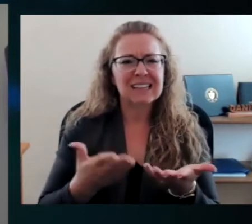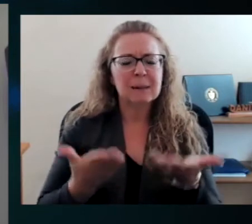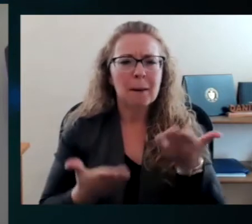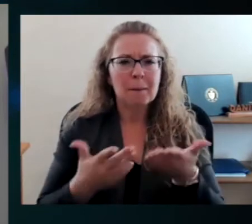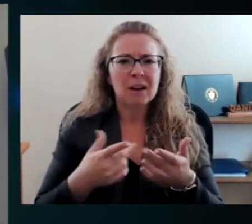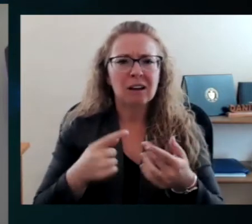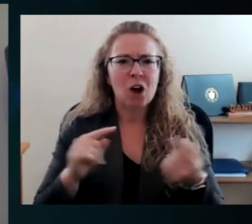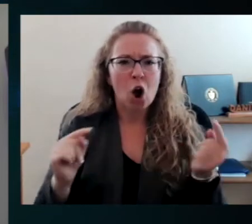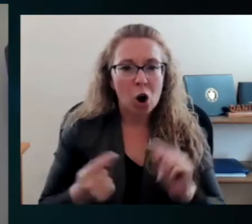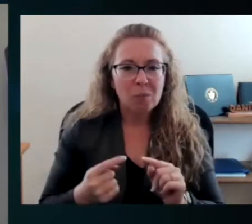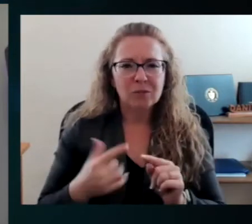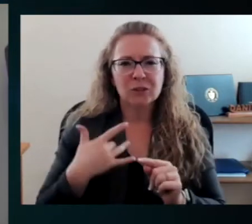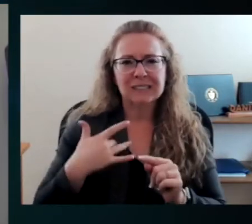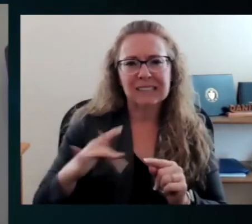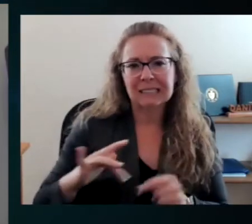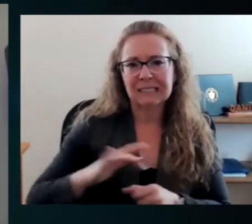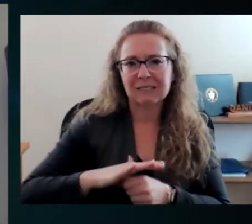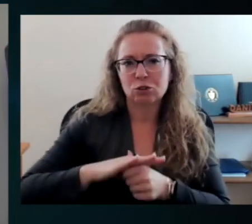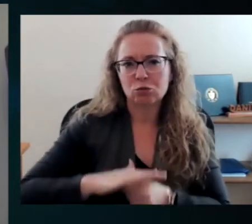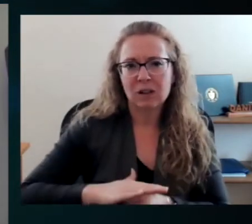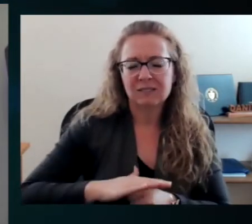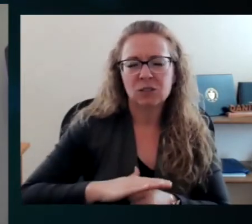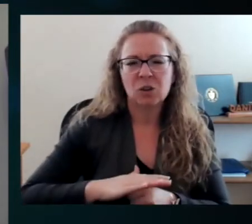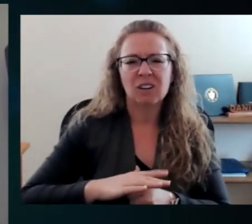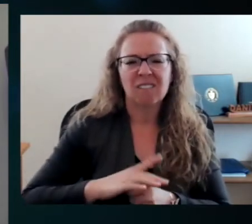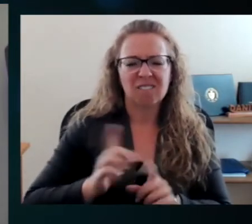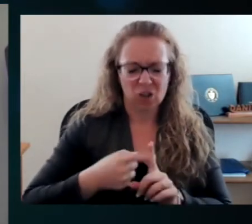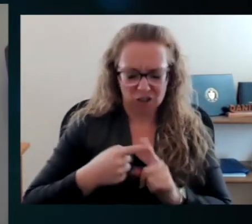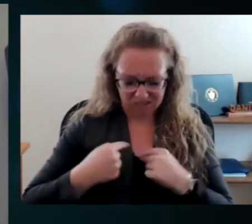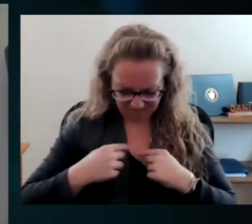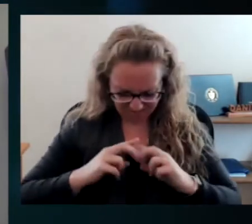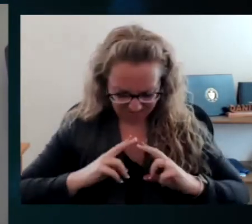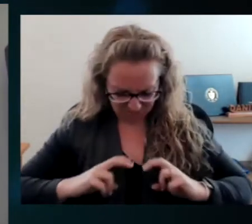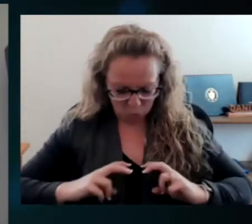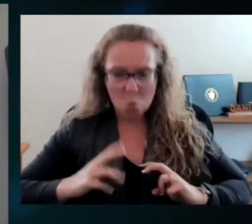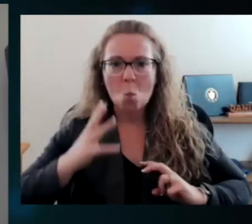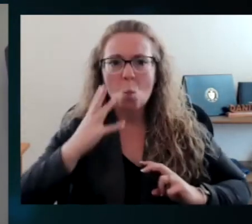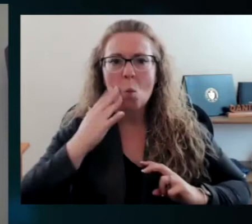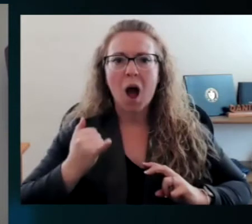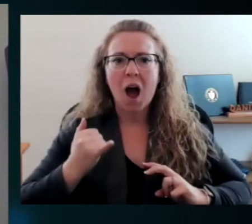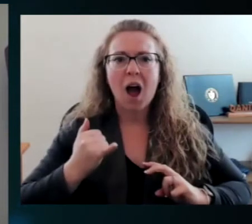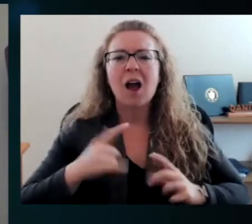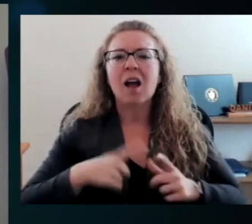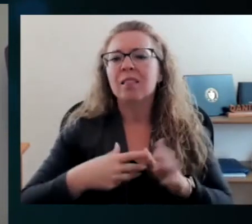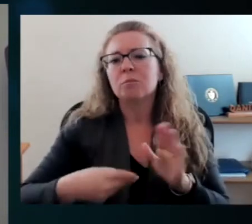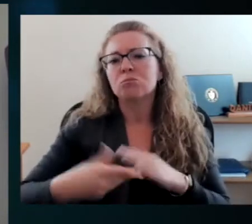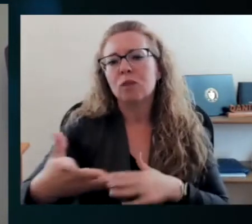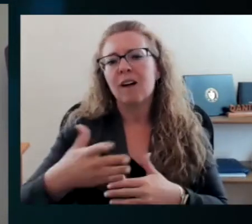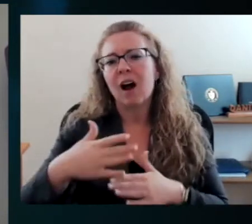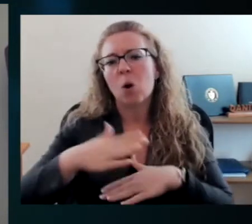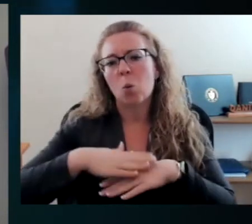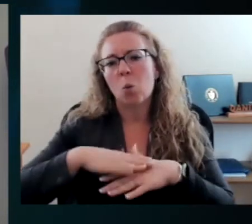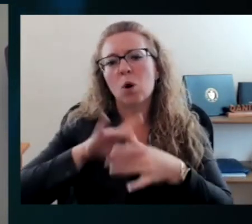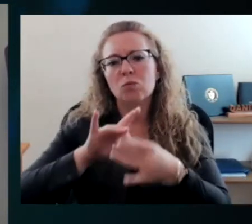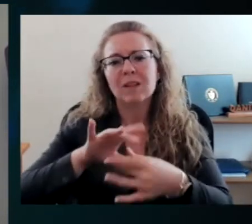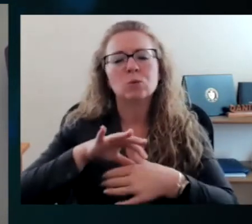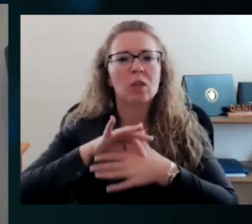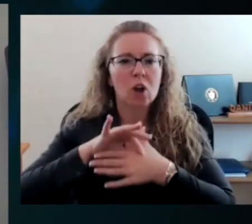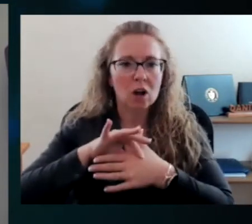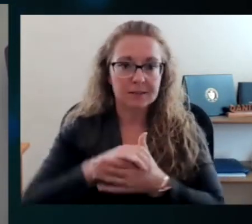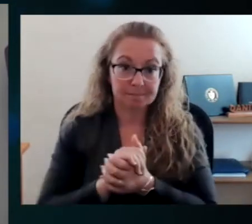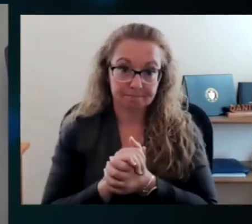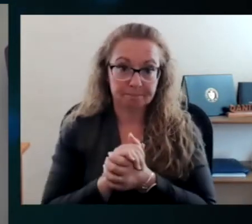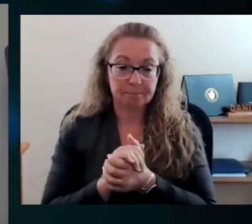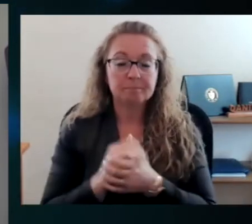topics, ask yourself why, and then provide a content warning. We do today have we have live